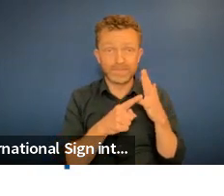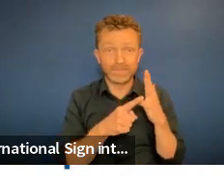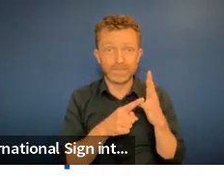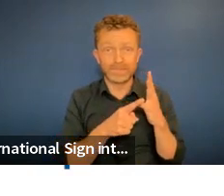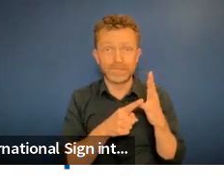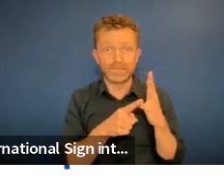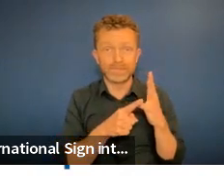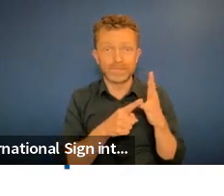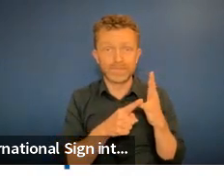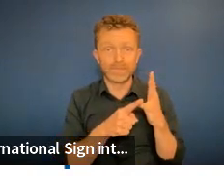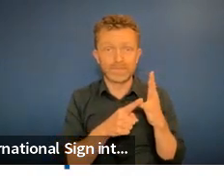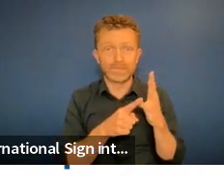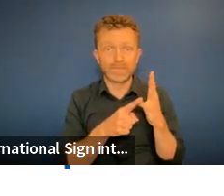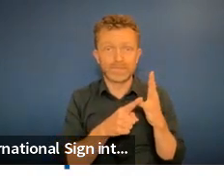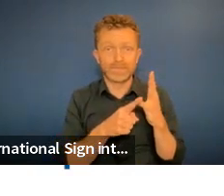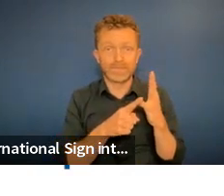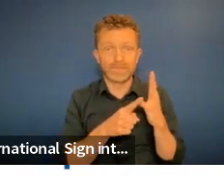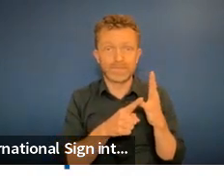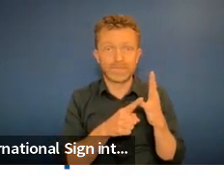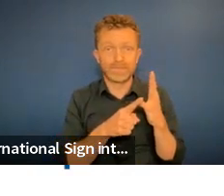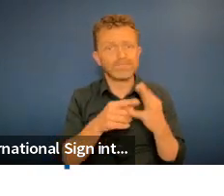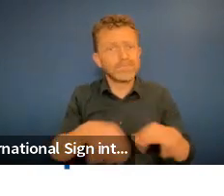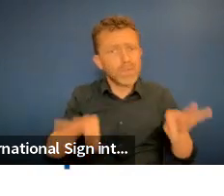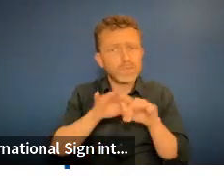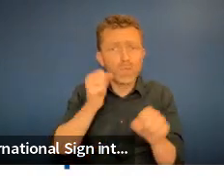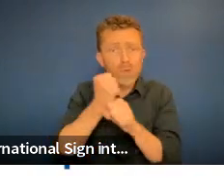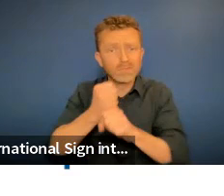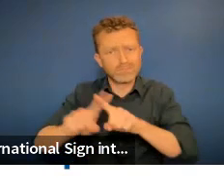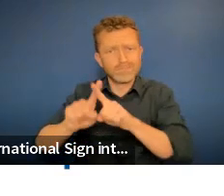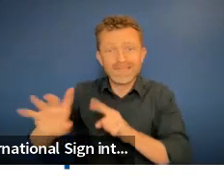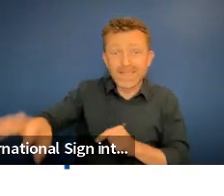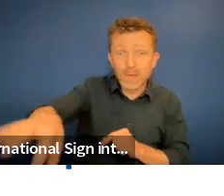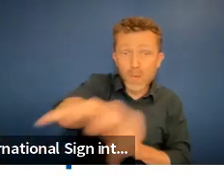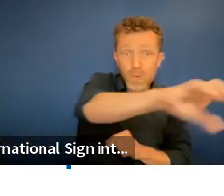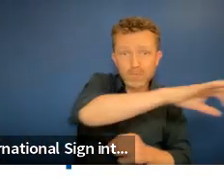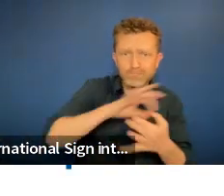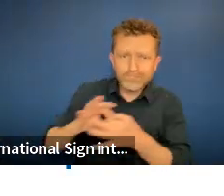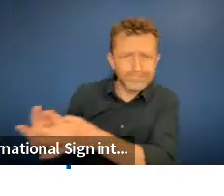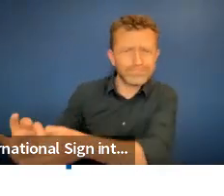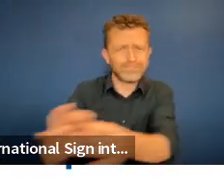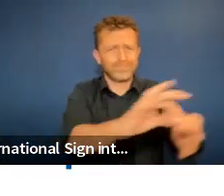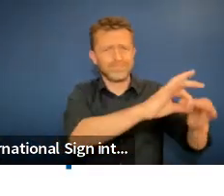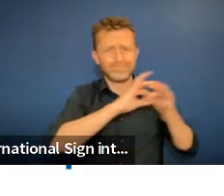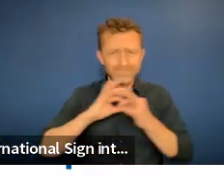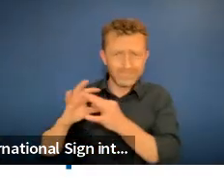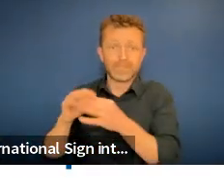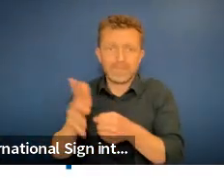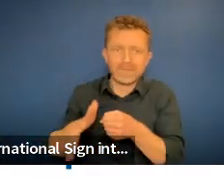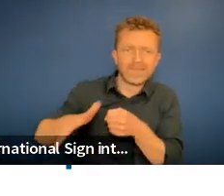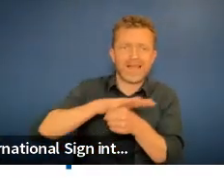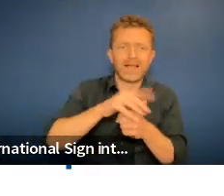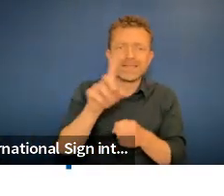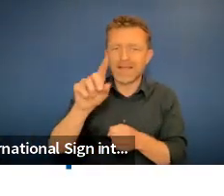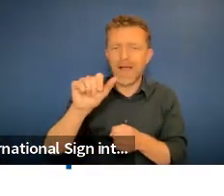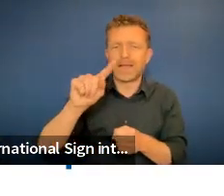data. Setting common goals for access of assistive product in the country through the process of development